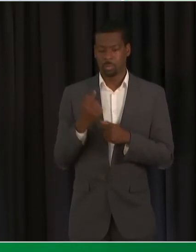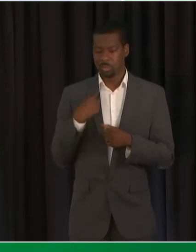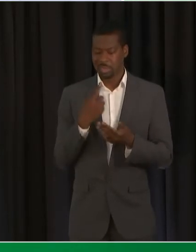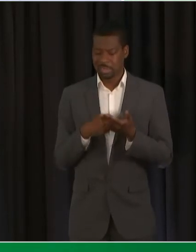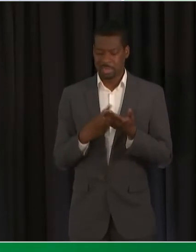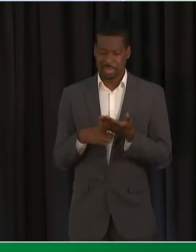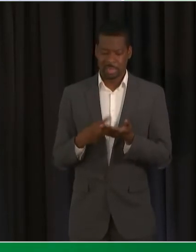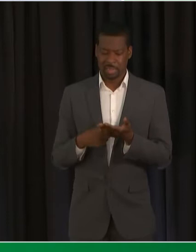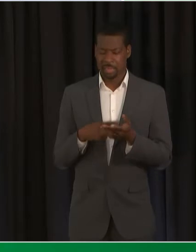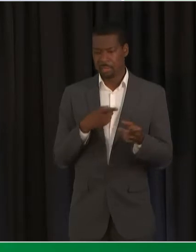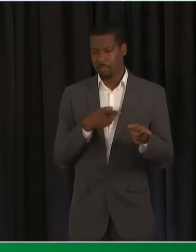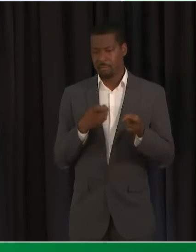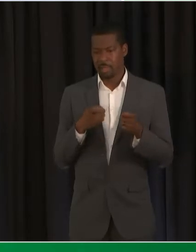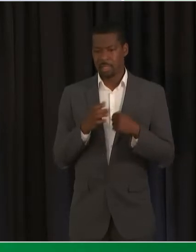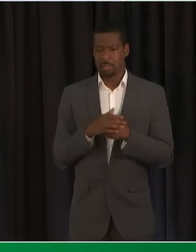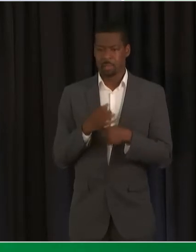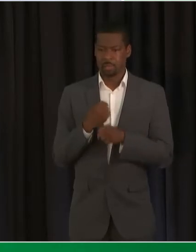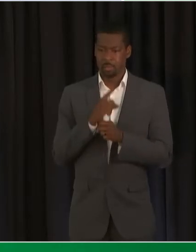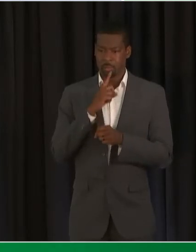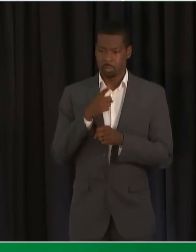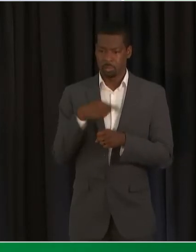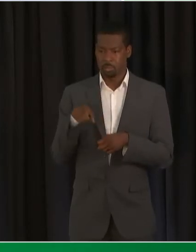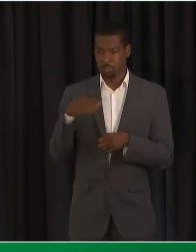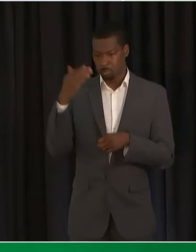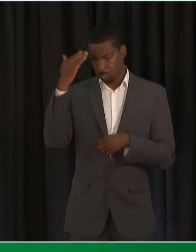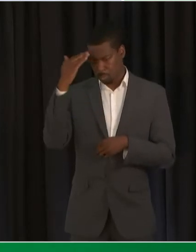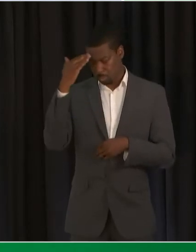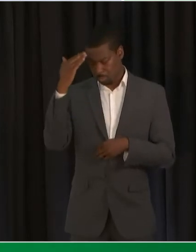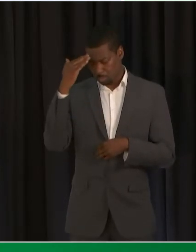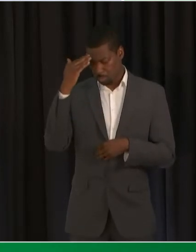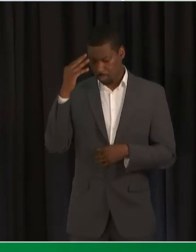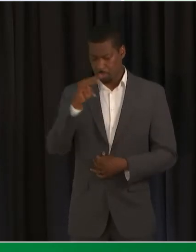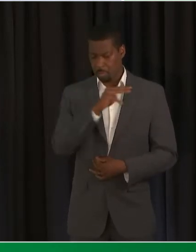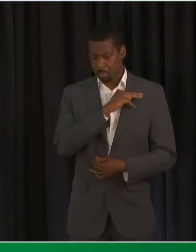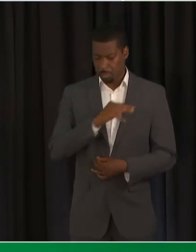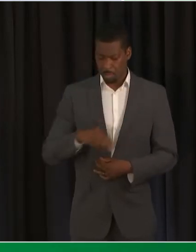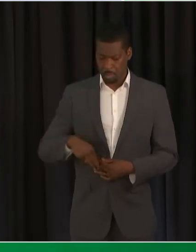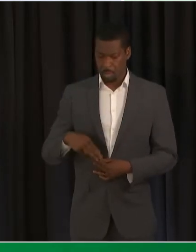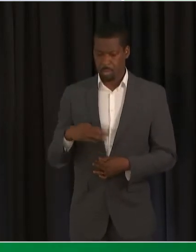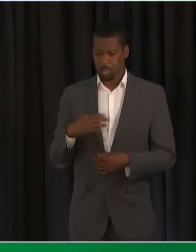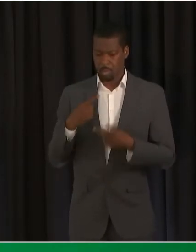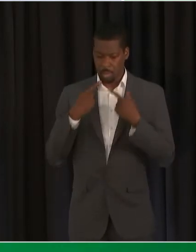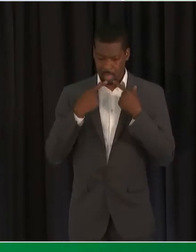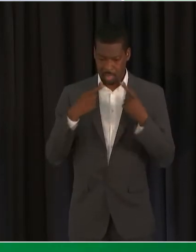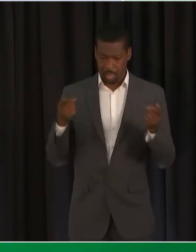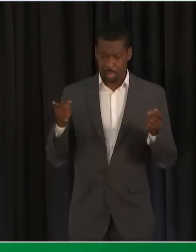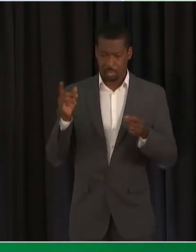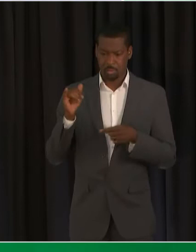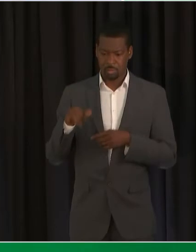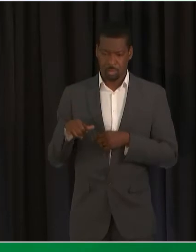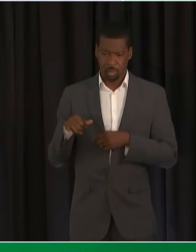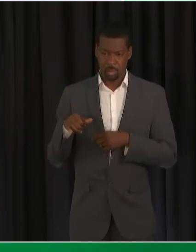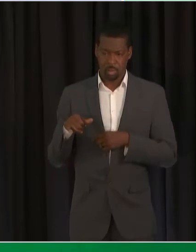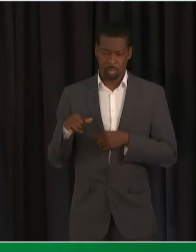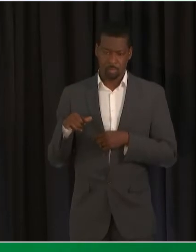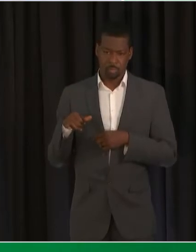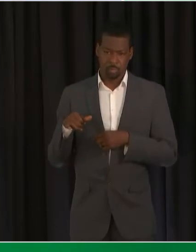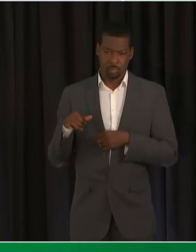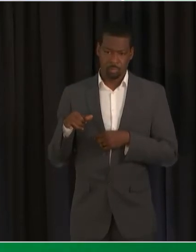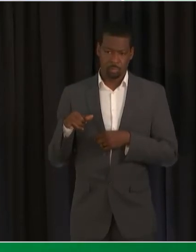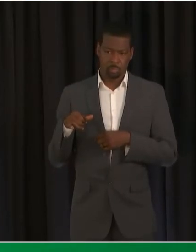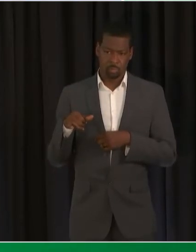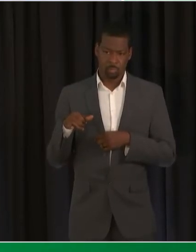wanted to run through and make sure that people are aware that the mayor made an announcement yesterday regarding